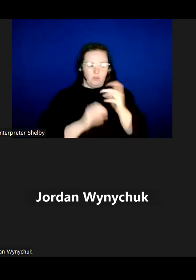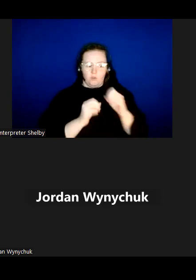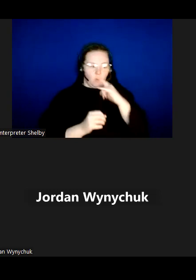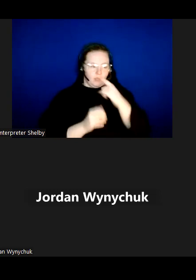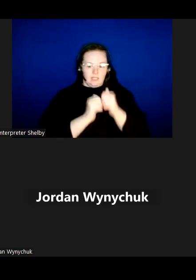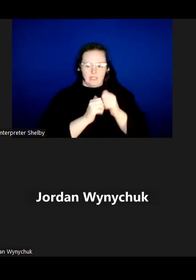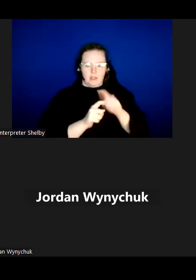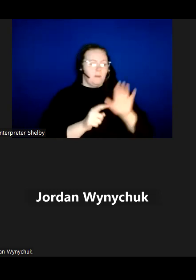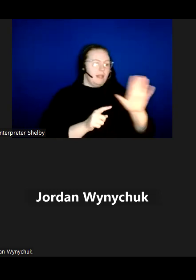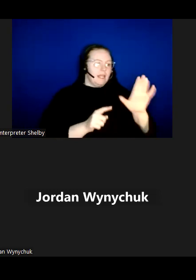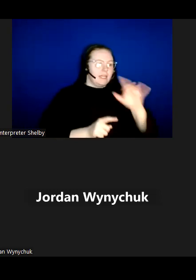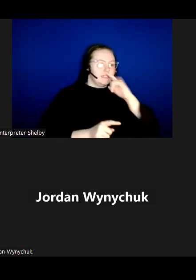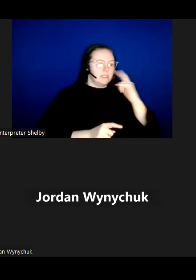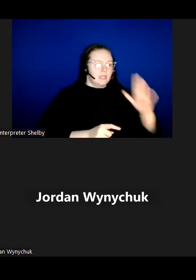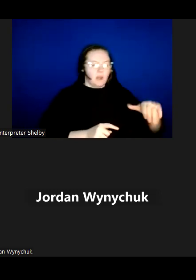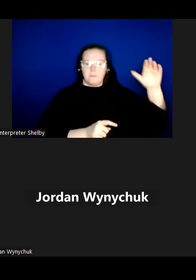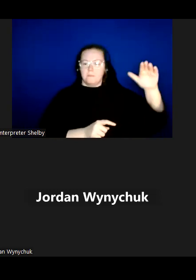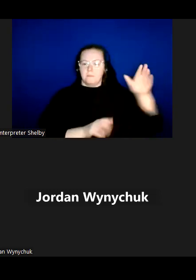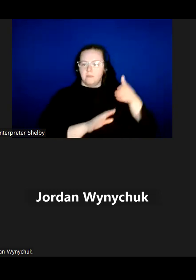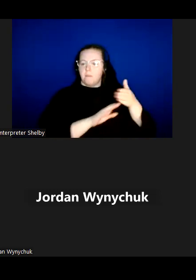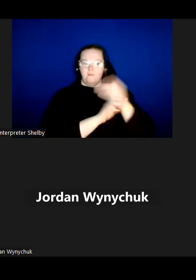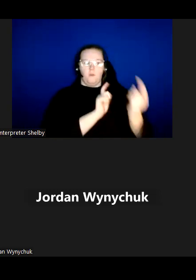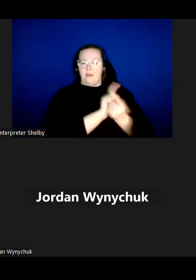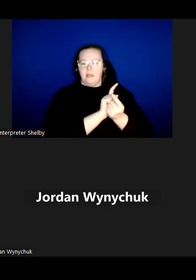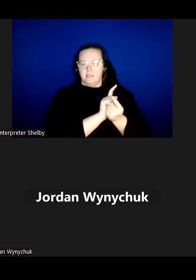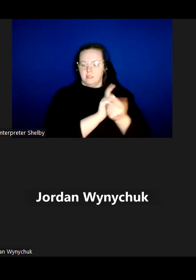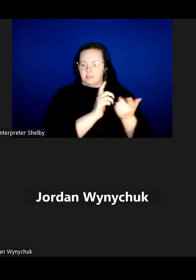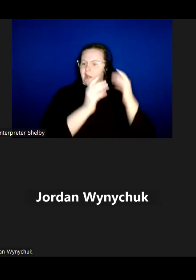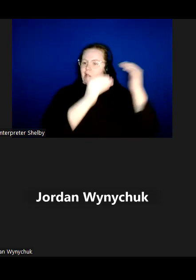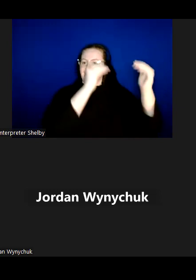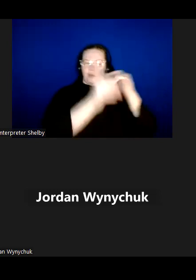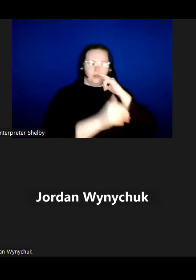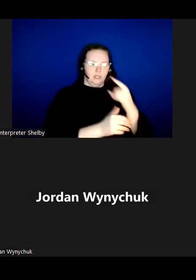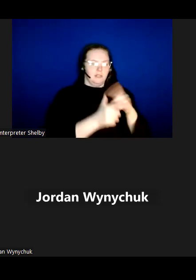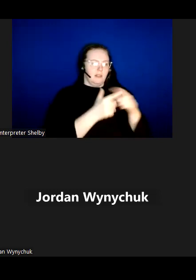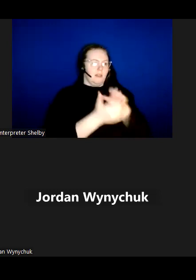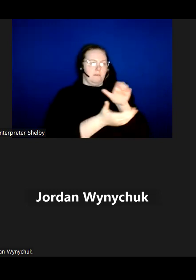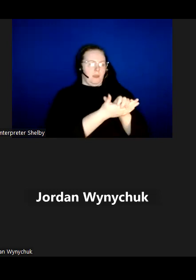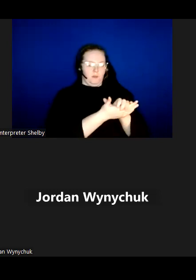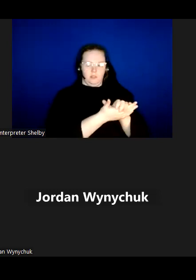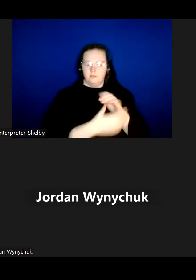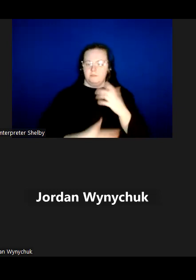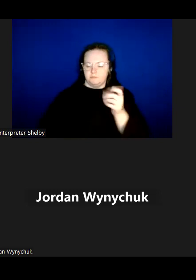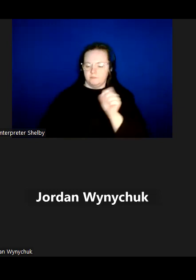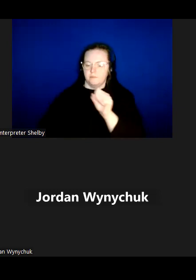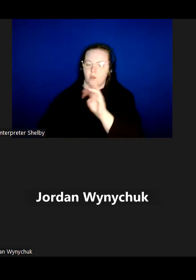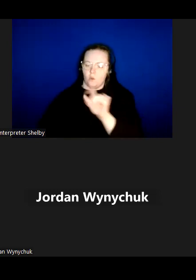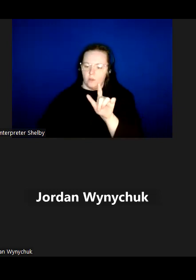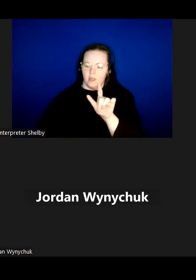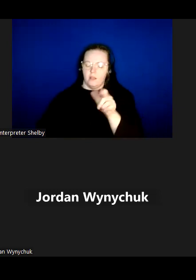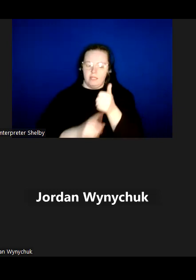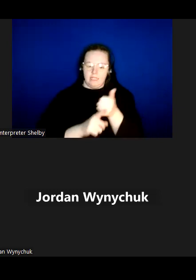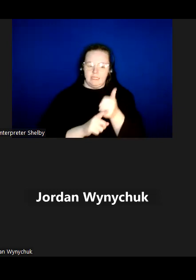children, say, that was grown up and gone way before you ever know who he was? So the will, and then you end up marrying that person with children. Yeah, the will supersedes a family